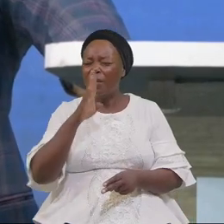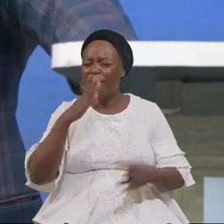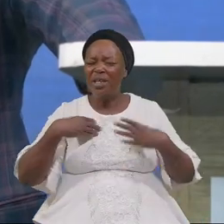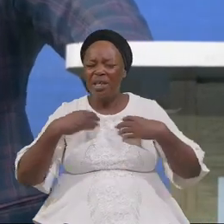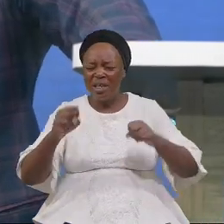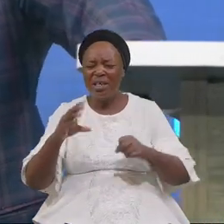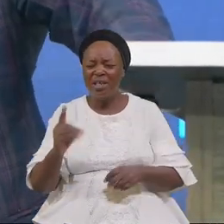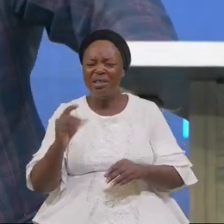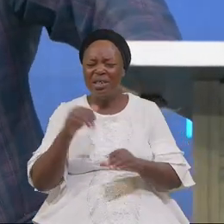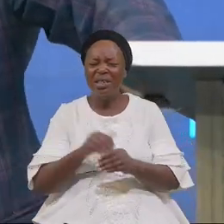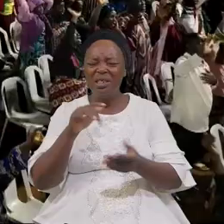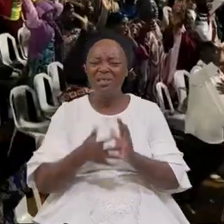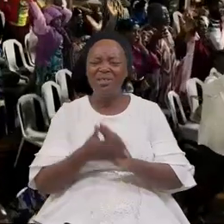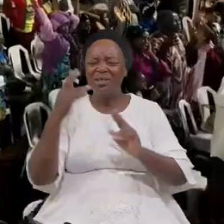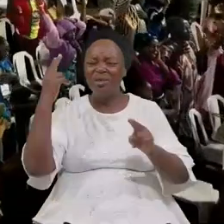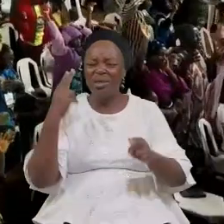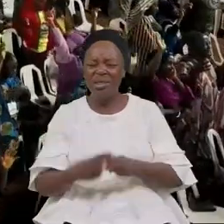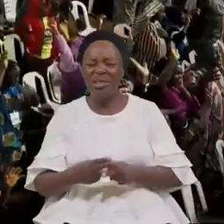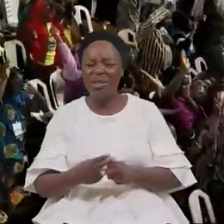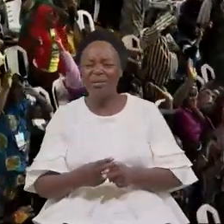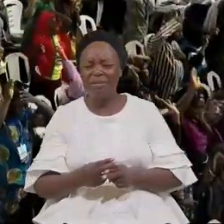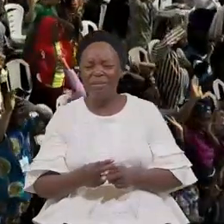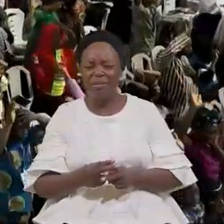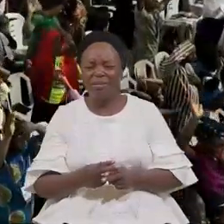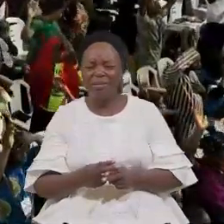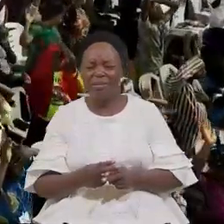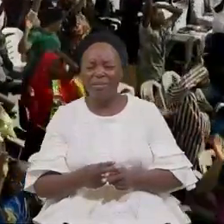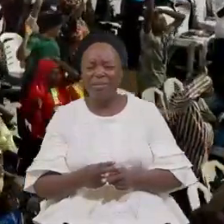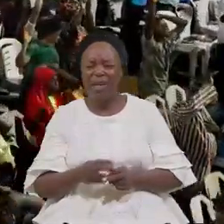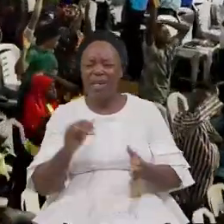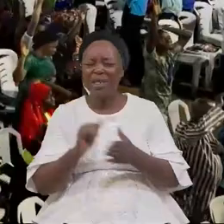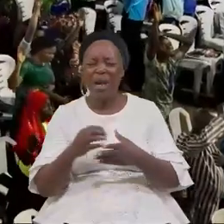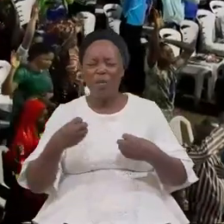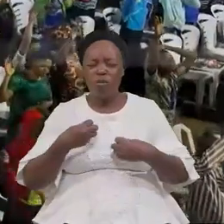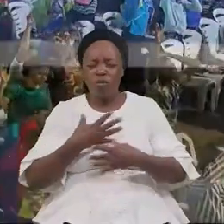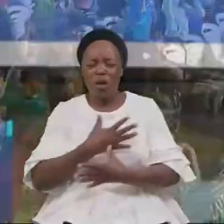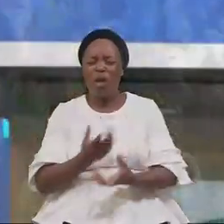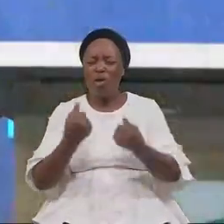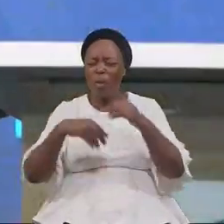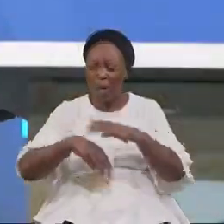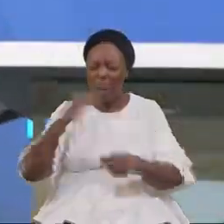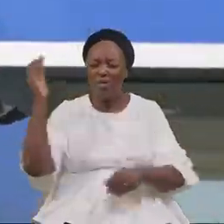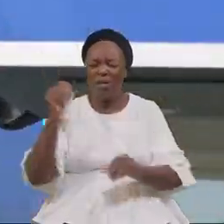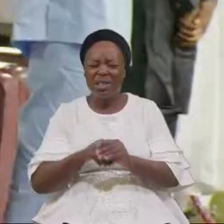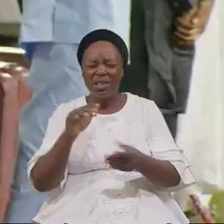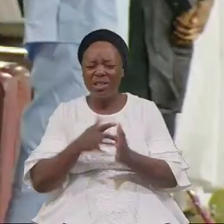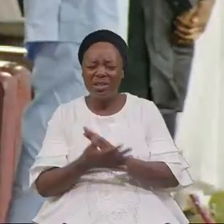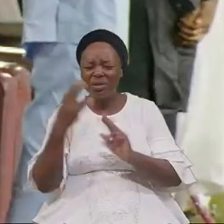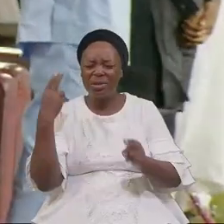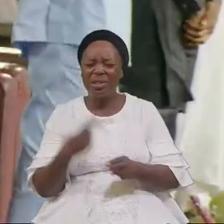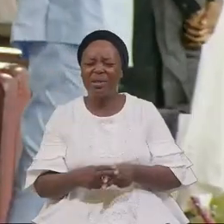in Jesus' name. That swelling, come out in Jesus'